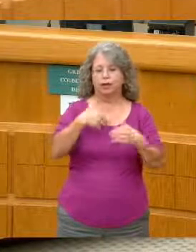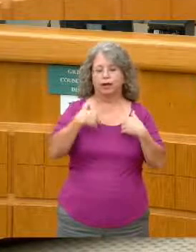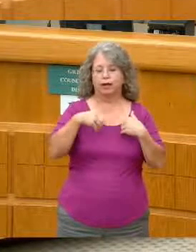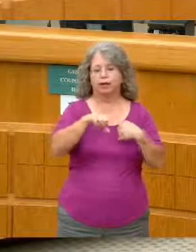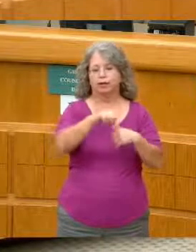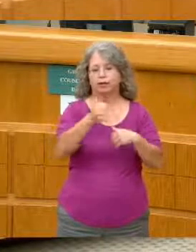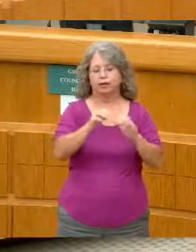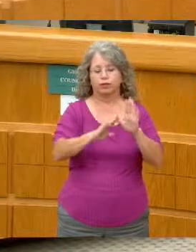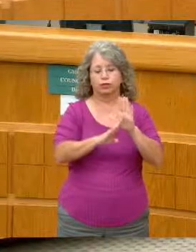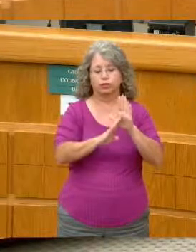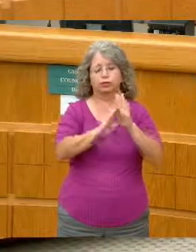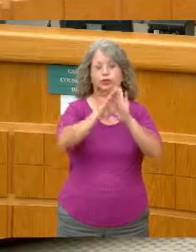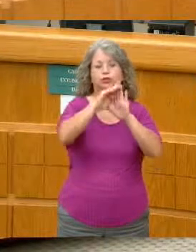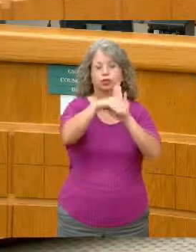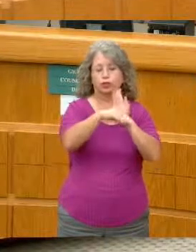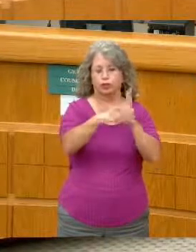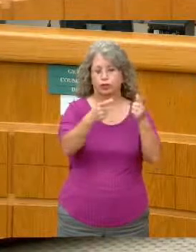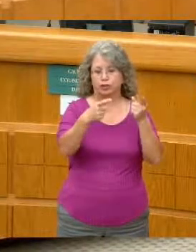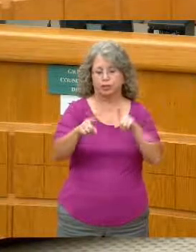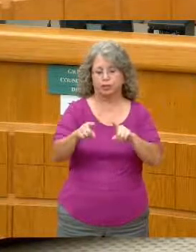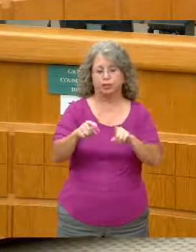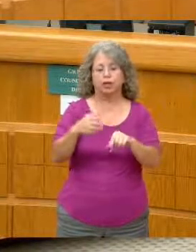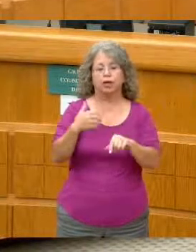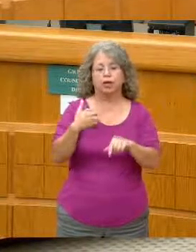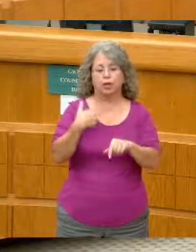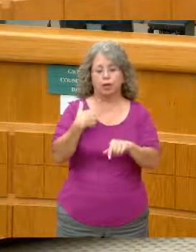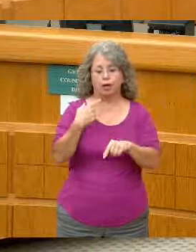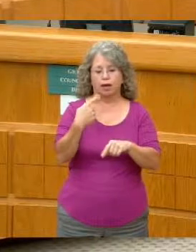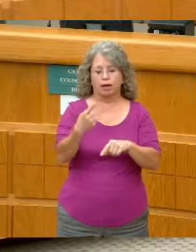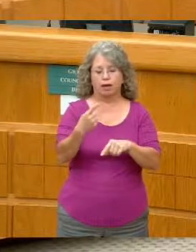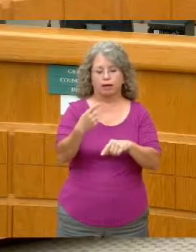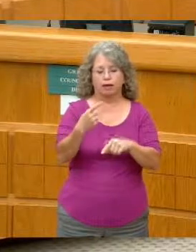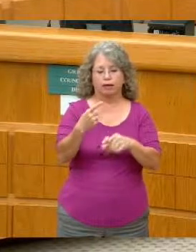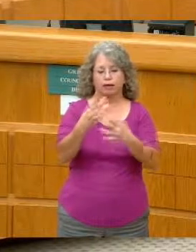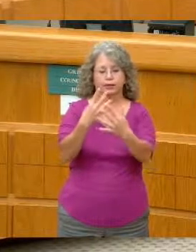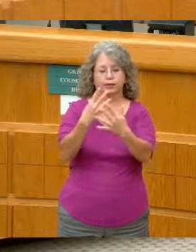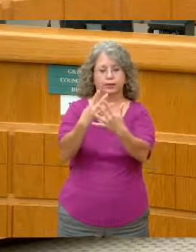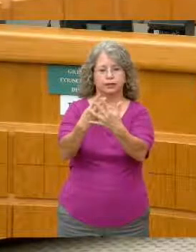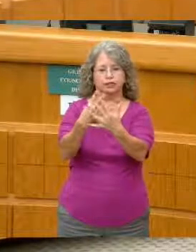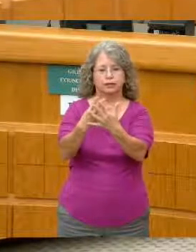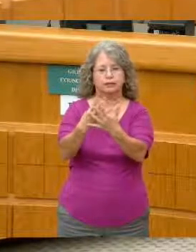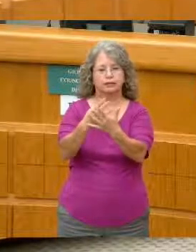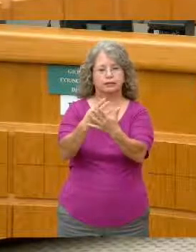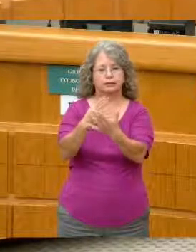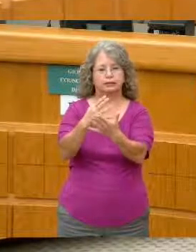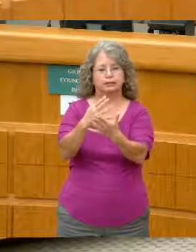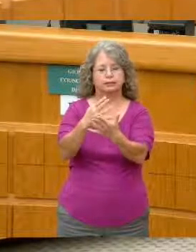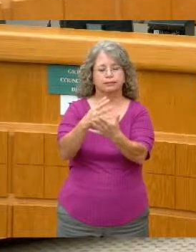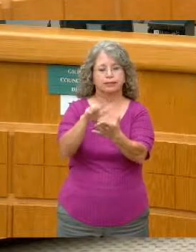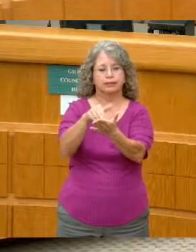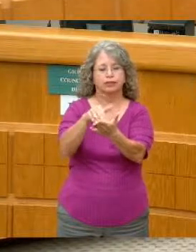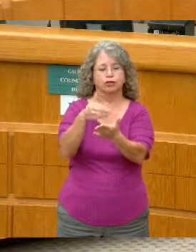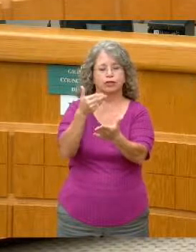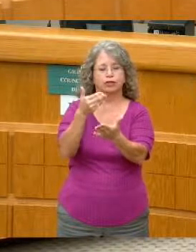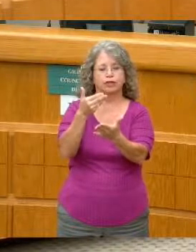explanation. We have another surge event going on. We have a detention center near